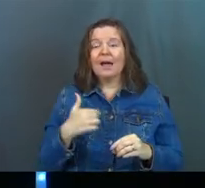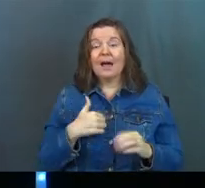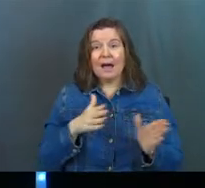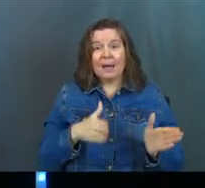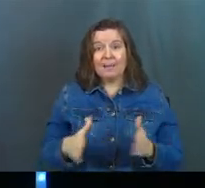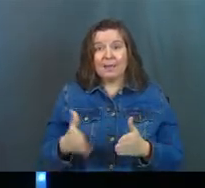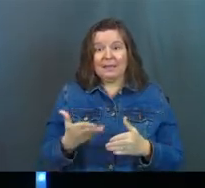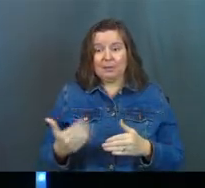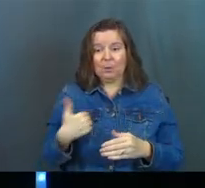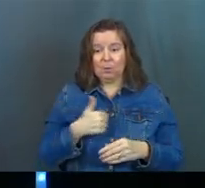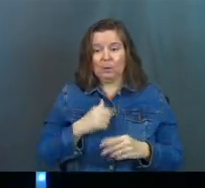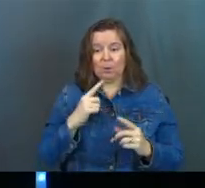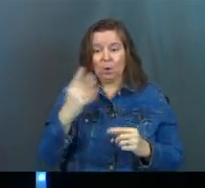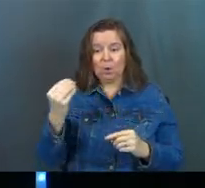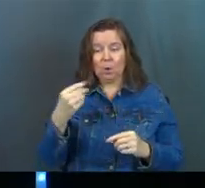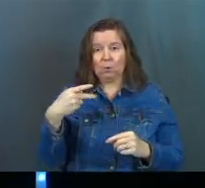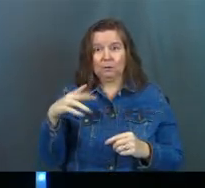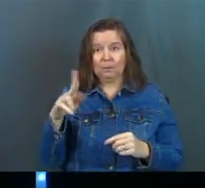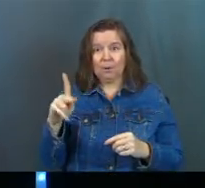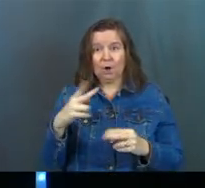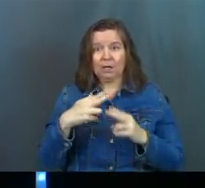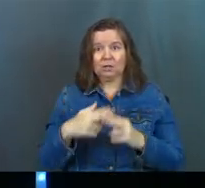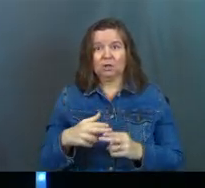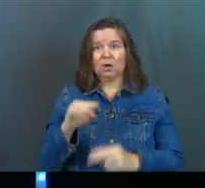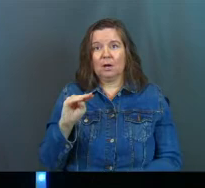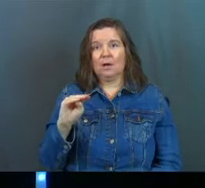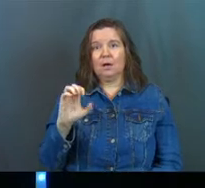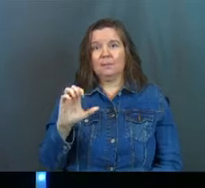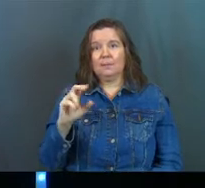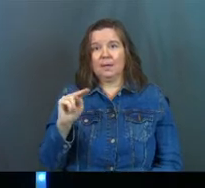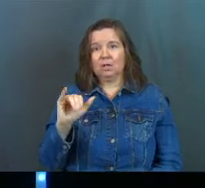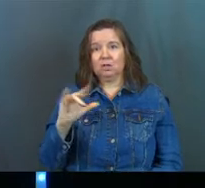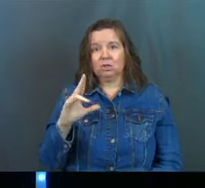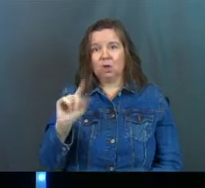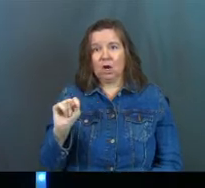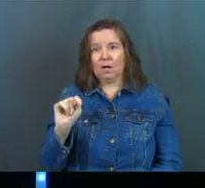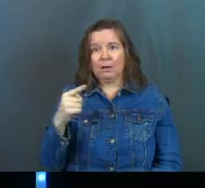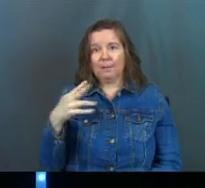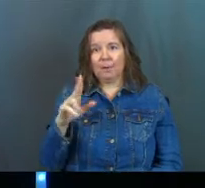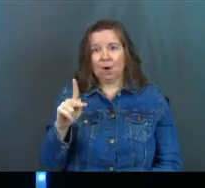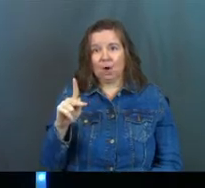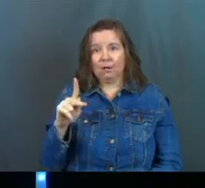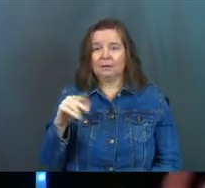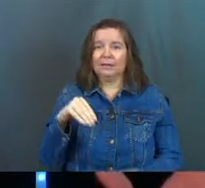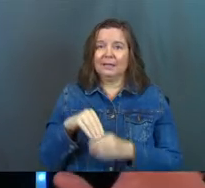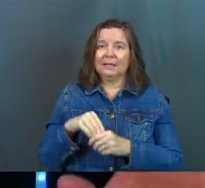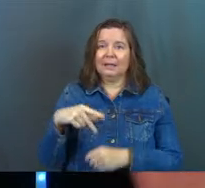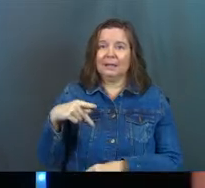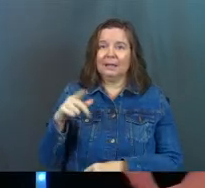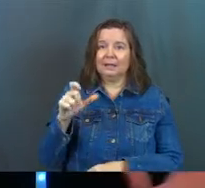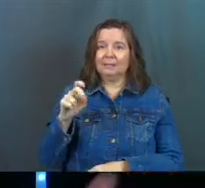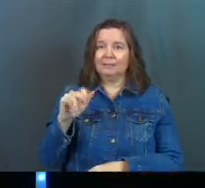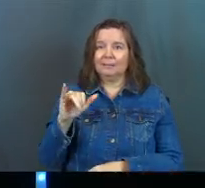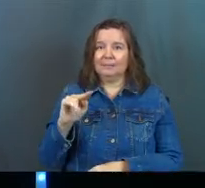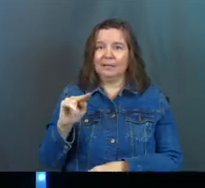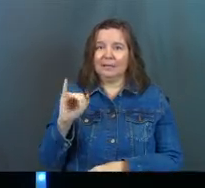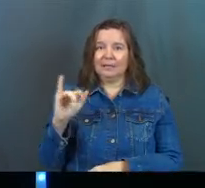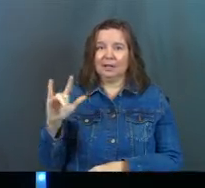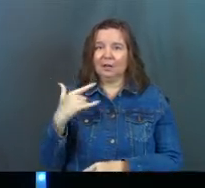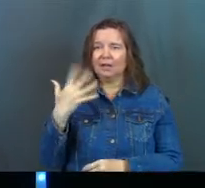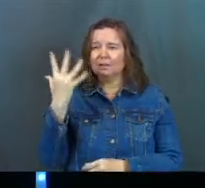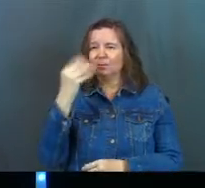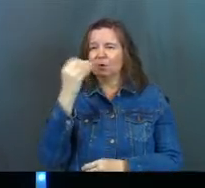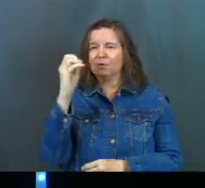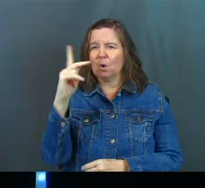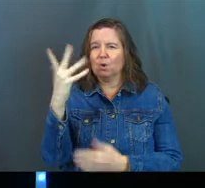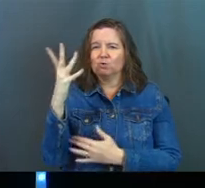I planned this thing. We were going to go to the park. It's called McNaughton Park in Pekin, Illinois. And there's a picture of it. It had this beautiful, gorgeous oak tree, like